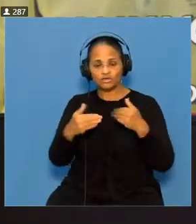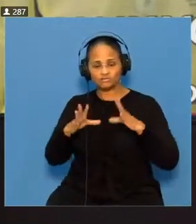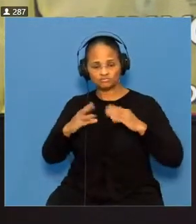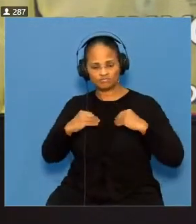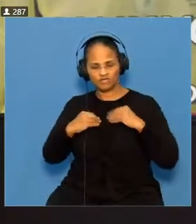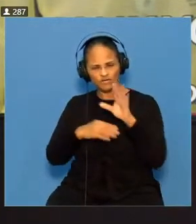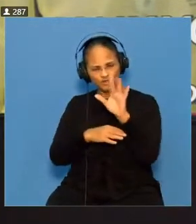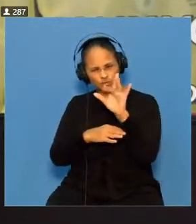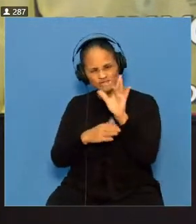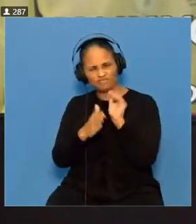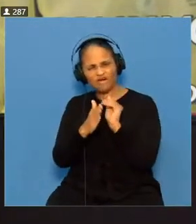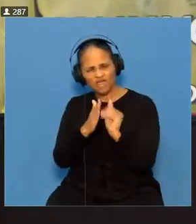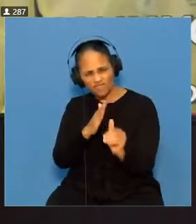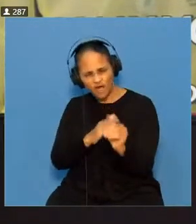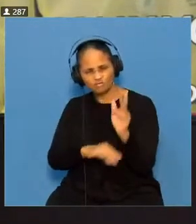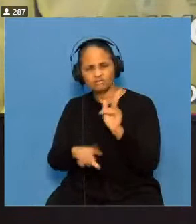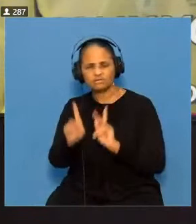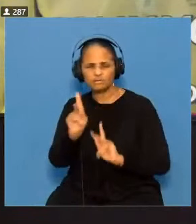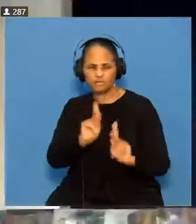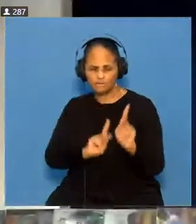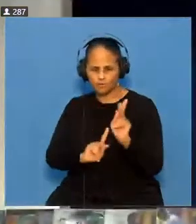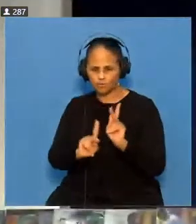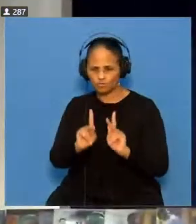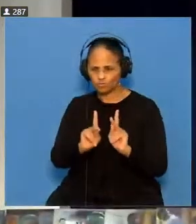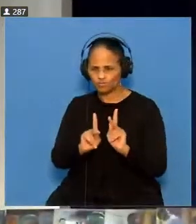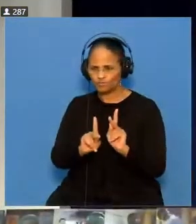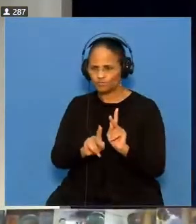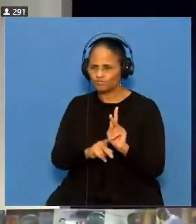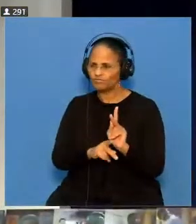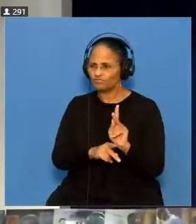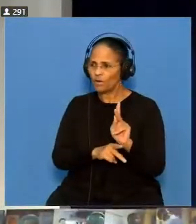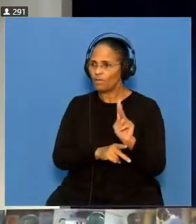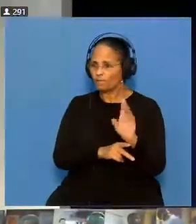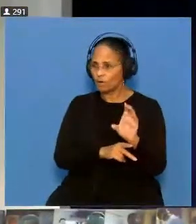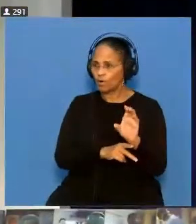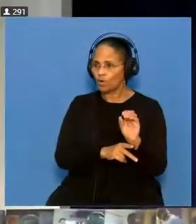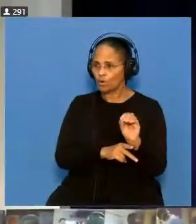for 25,000 people. Okay. Thank you.